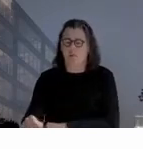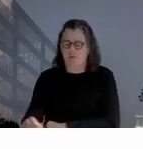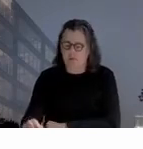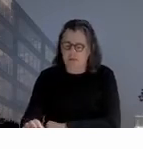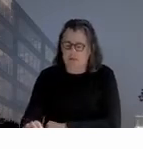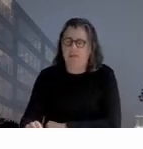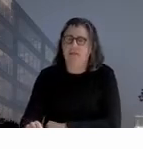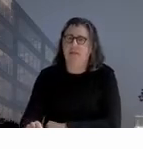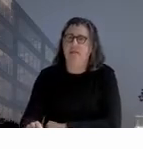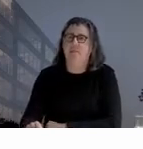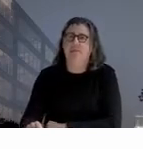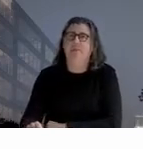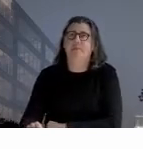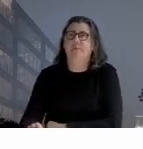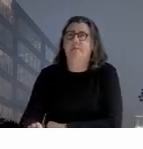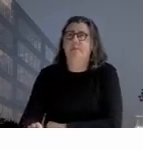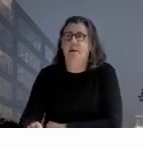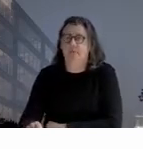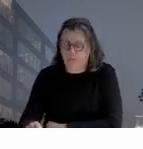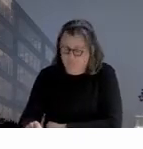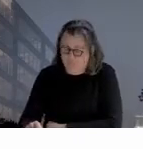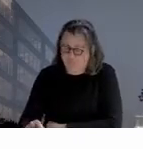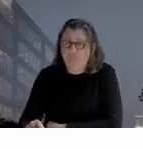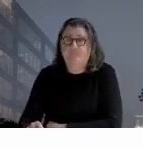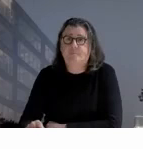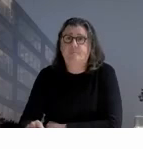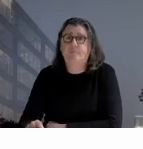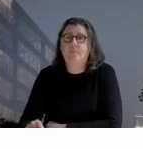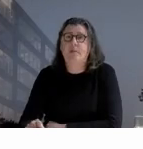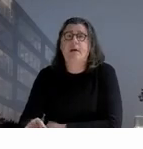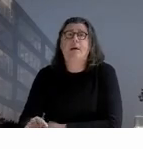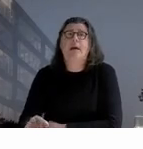big opportunities in a building of this type.